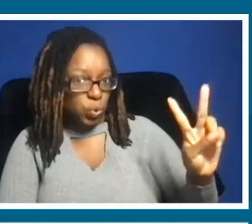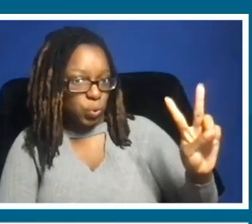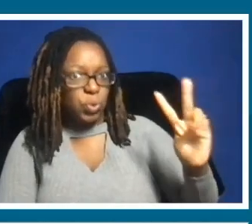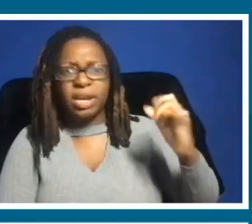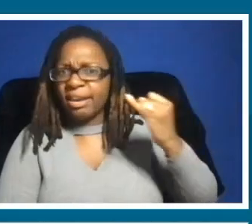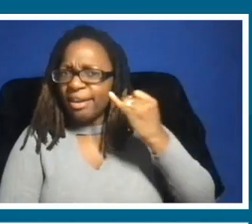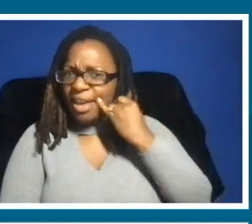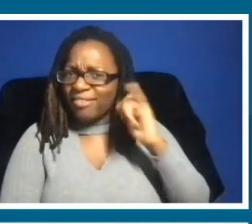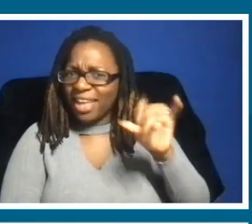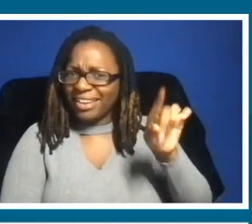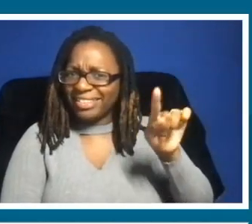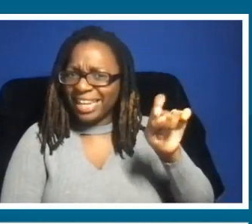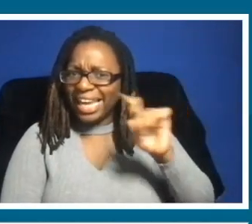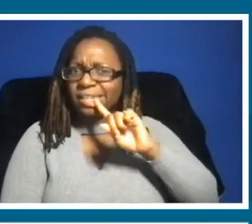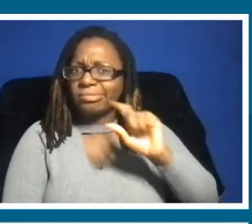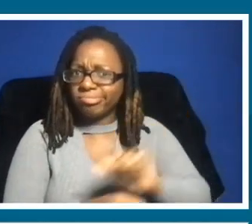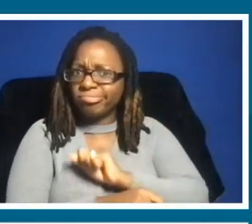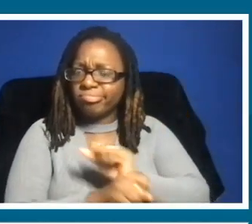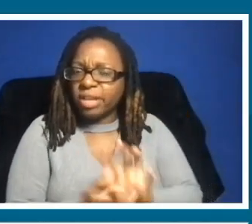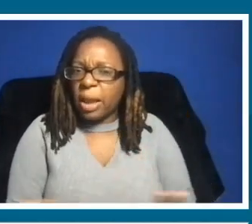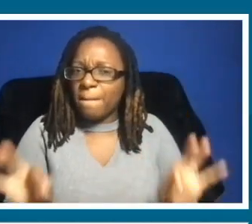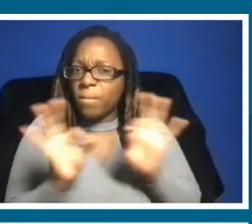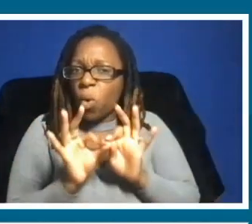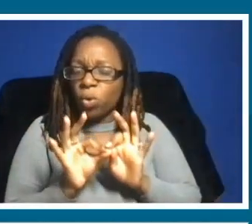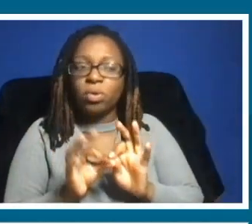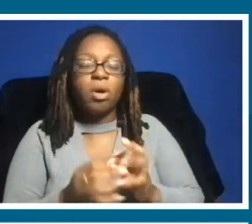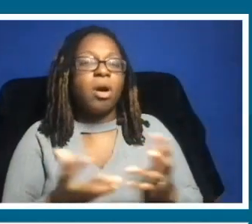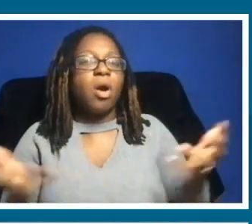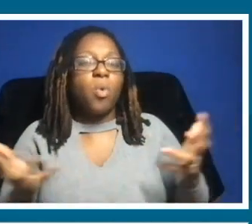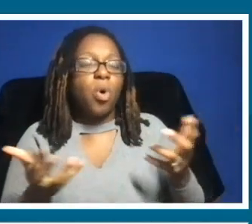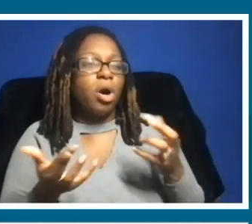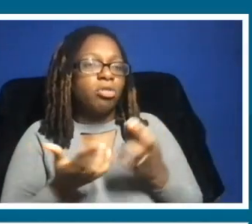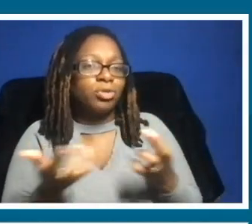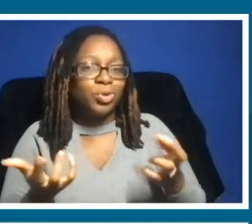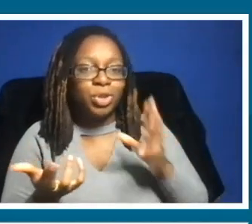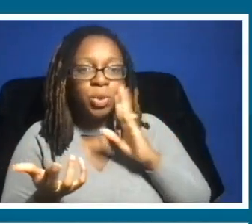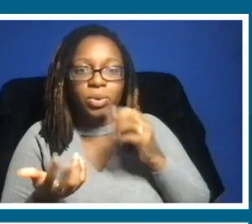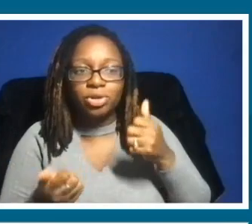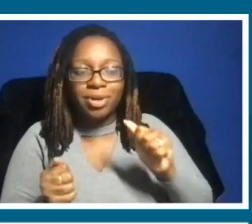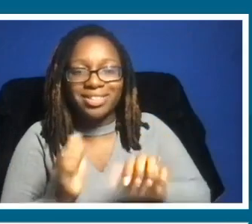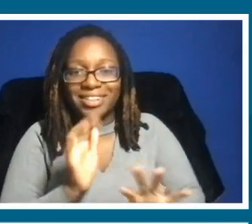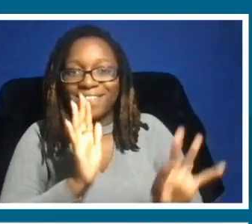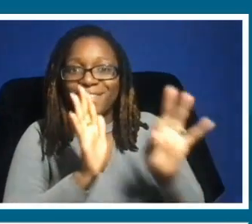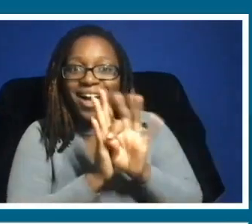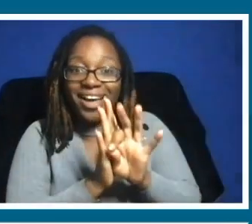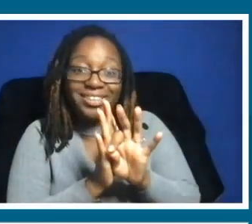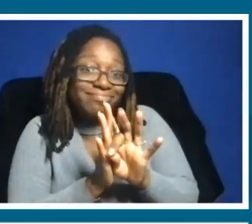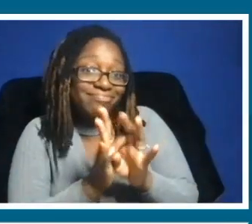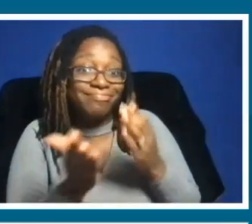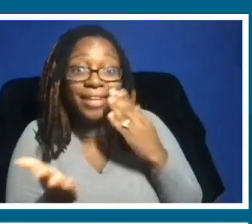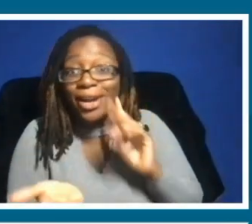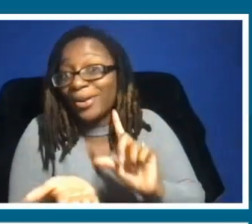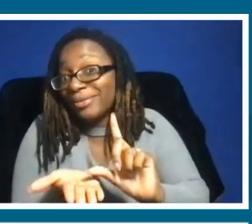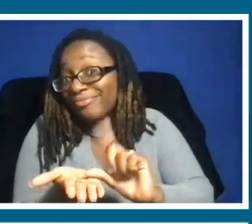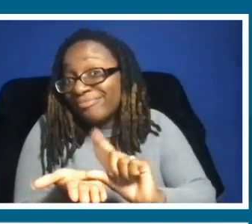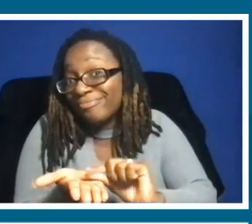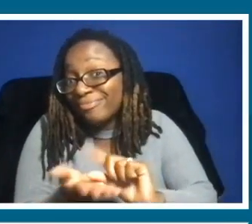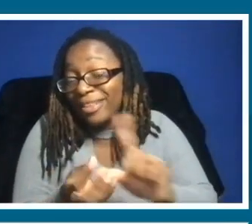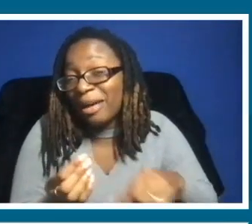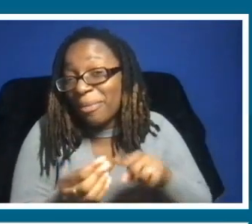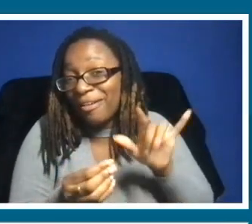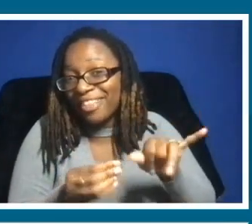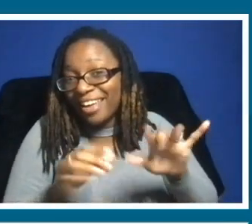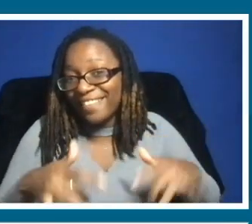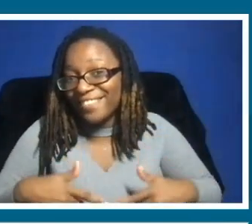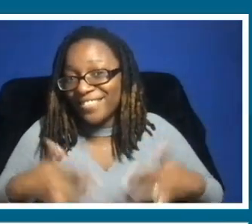of resource might you go to find, say a news story about the event? And then based on